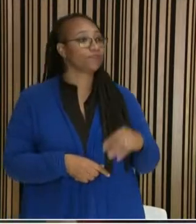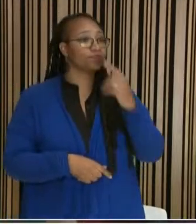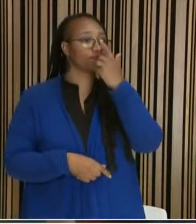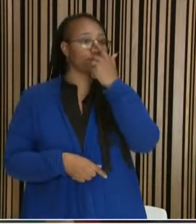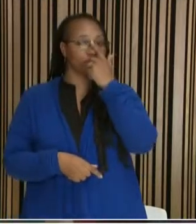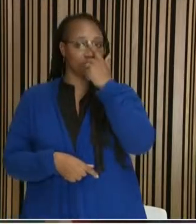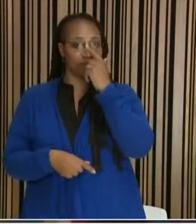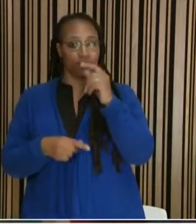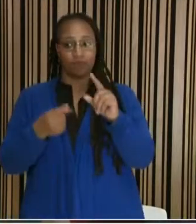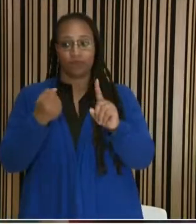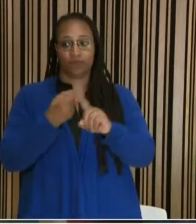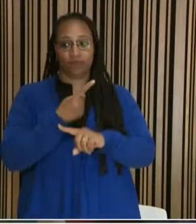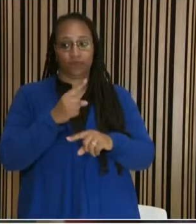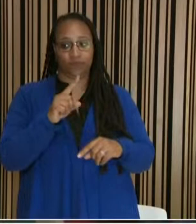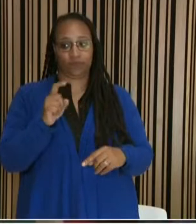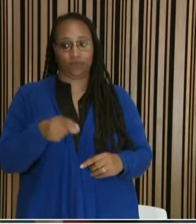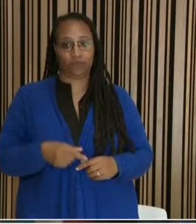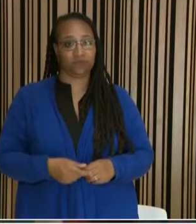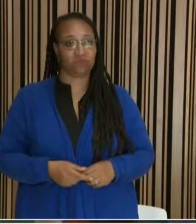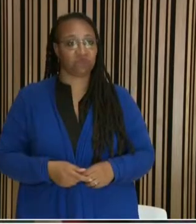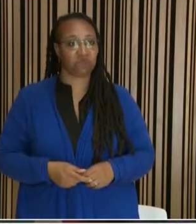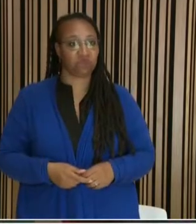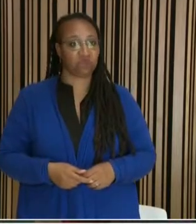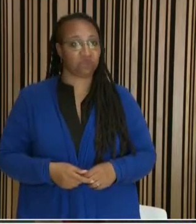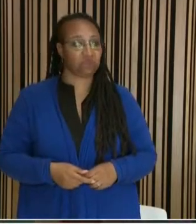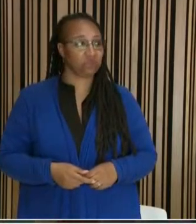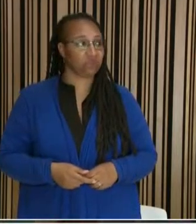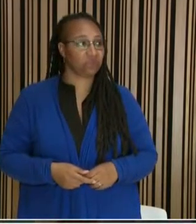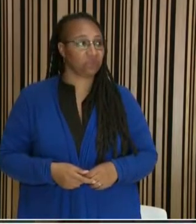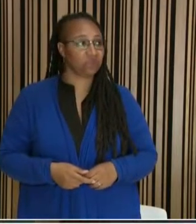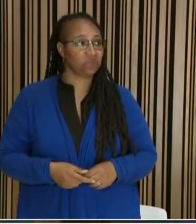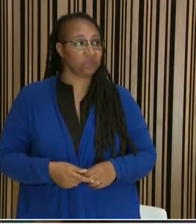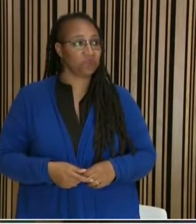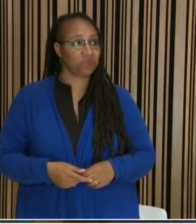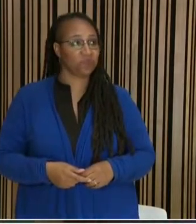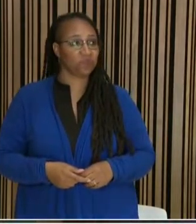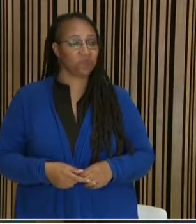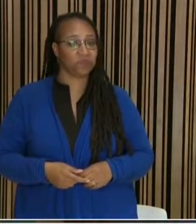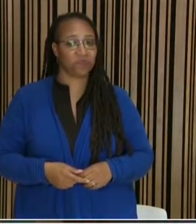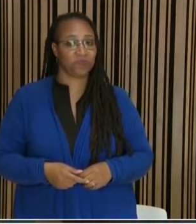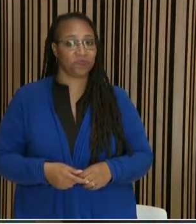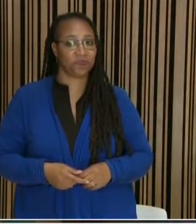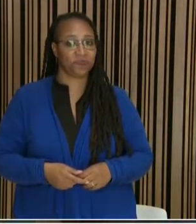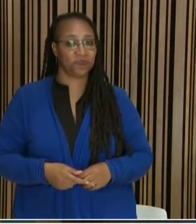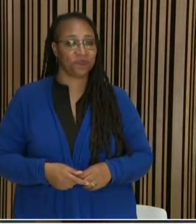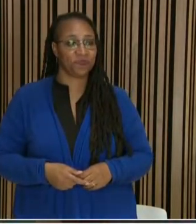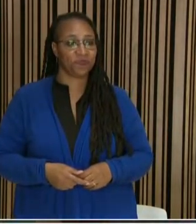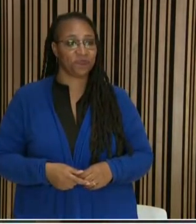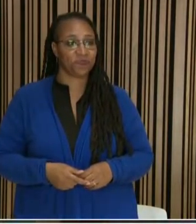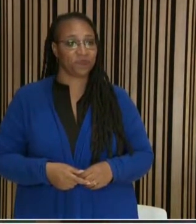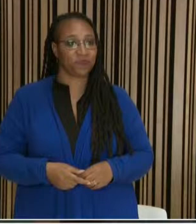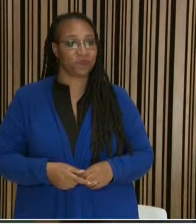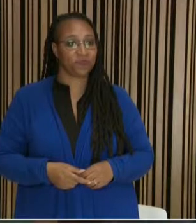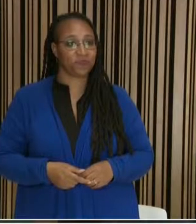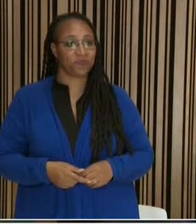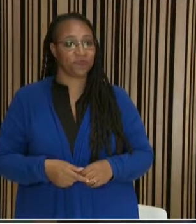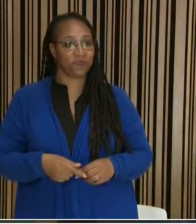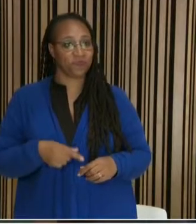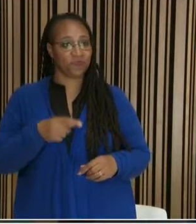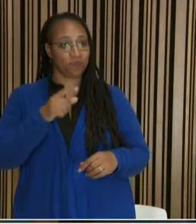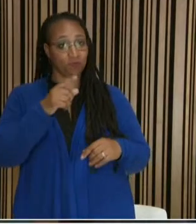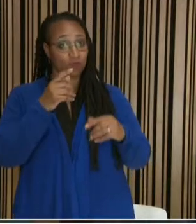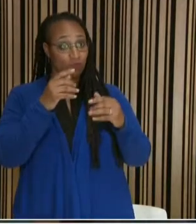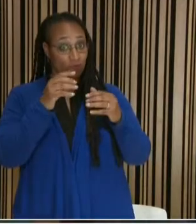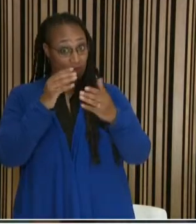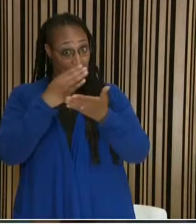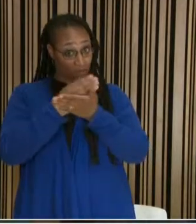You have an on topic, Martin? Yeah. Okay, I see you shaking your head, so I'm not sure where you want to go with that. Go ahead. On the budget. So you